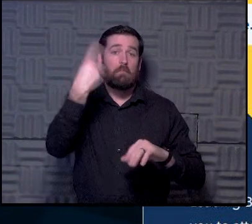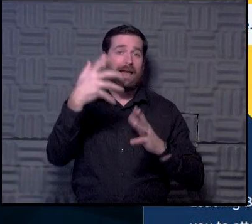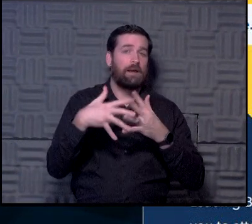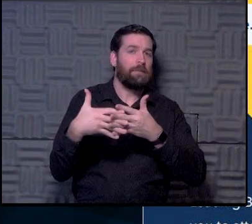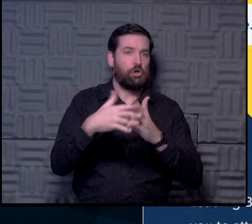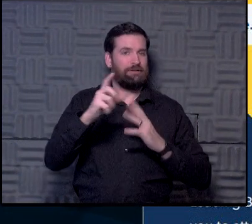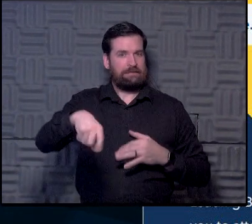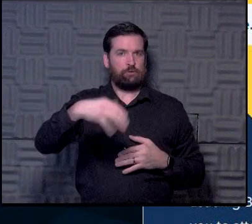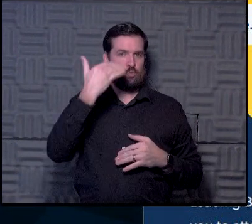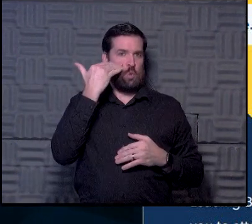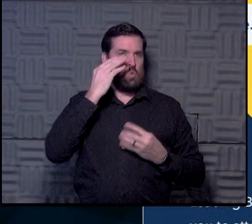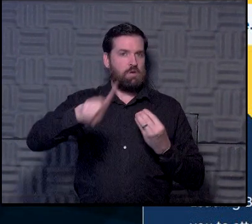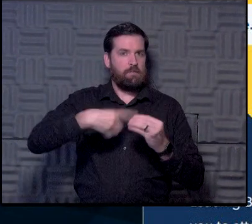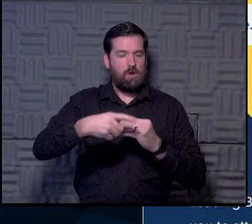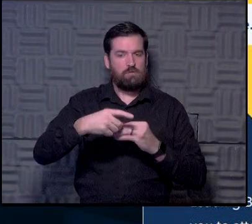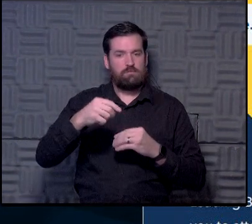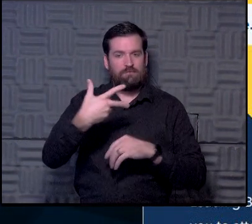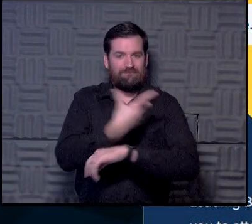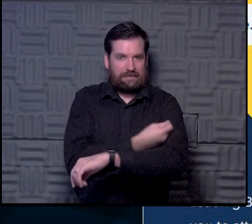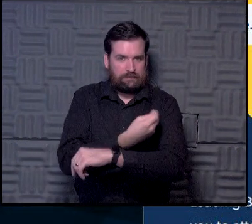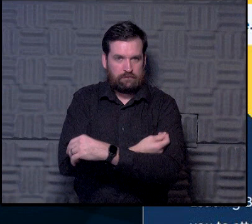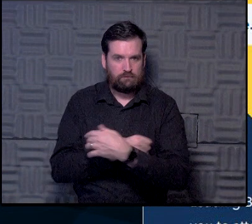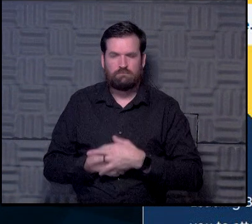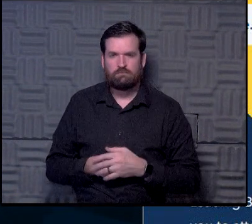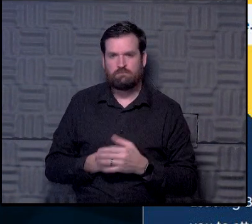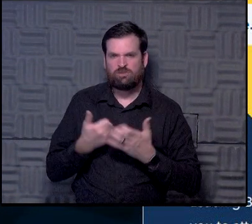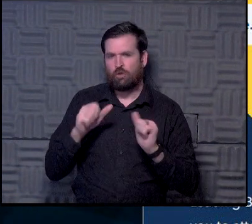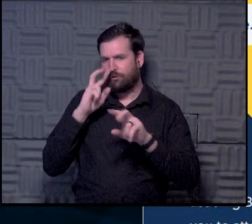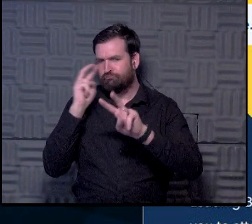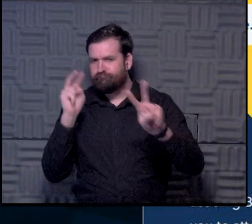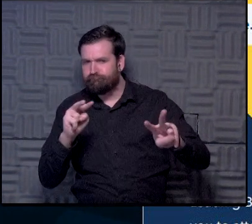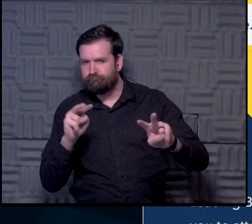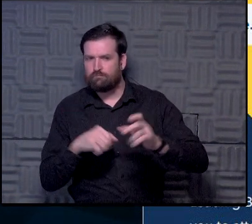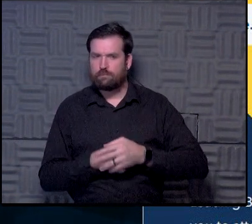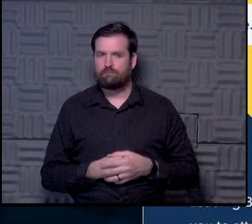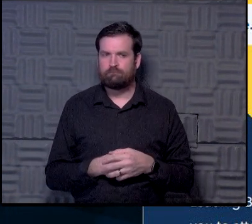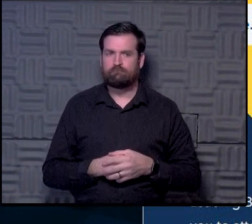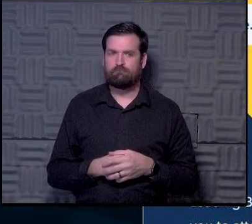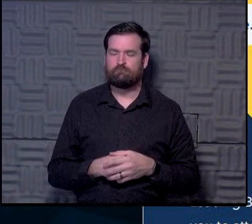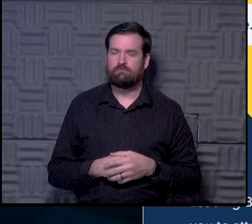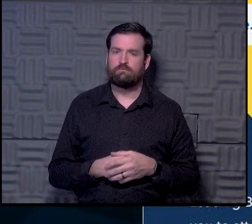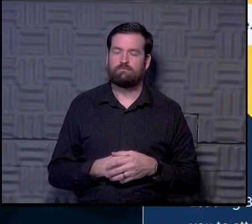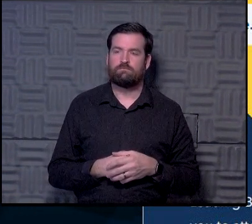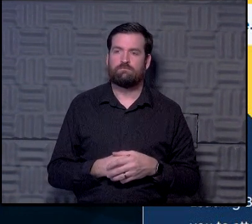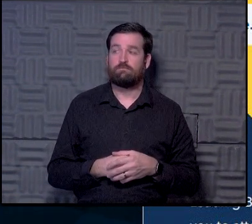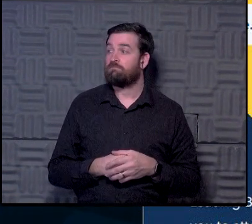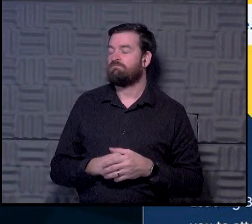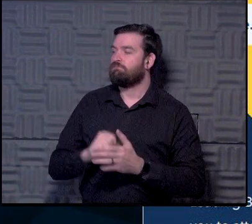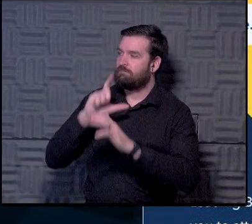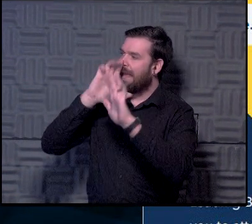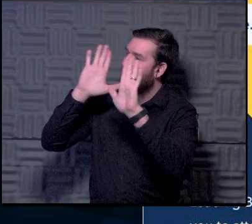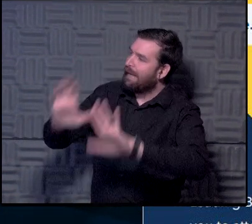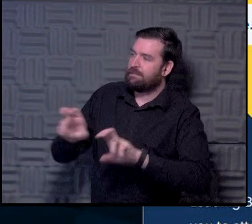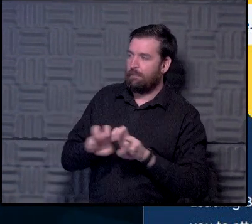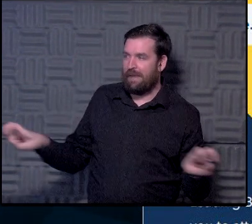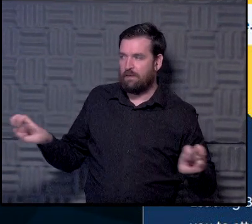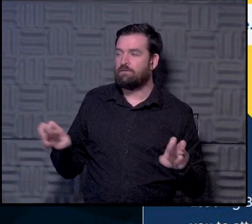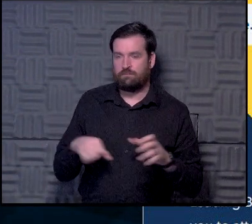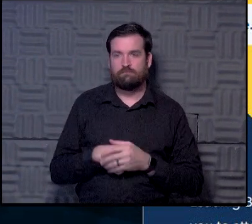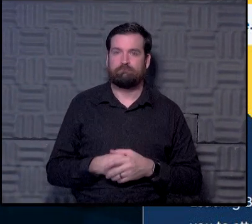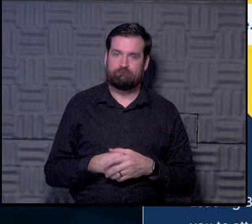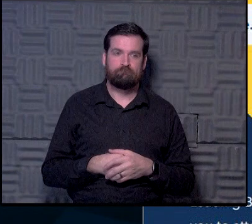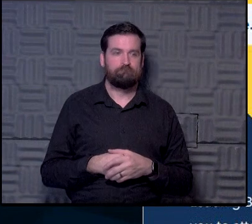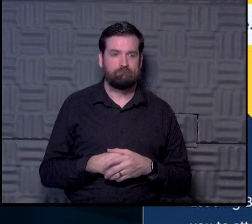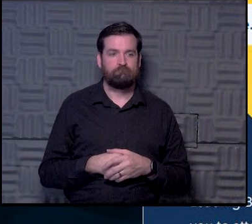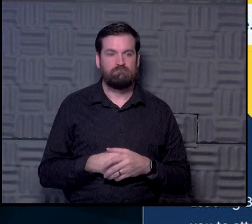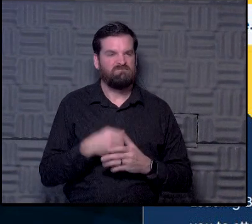About COVID-19 and Vaccine. I think that'll be an important event. I'm going to try and tune into that. So I think that'll be a really good thing. Panel, I would say there's an excellent panel